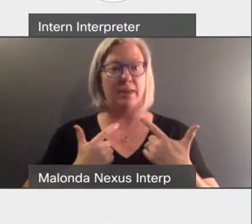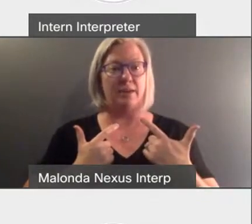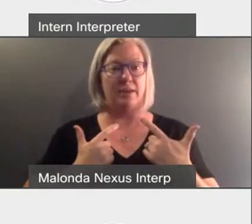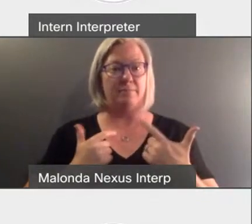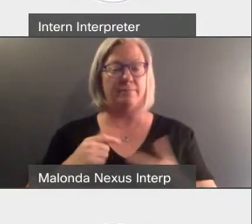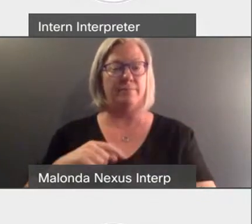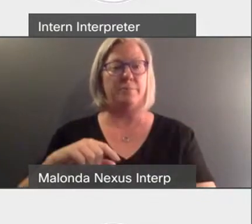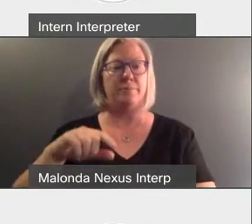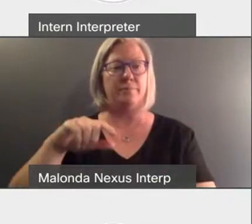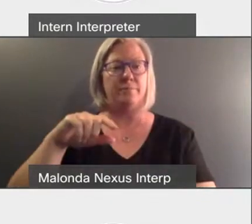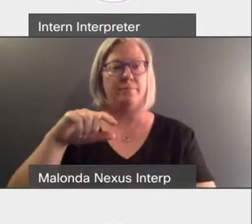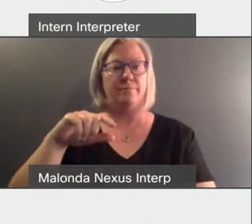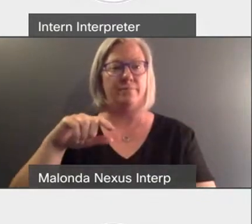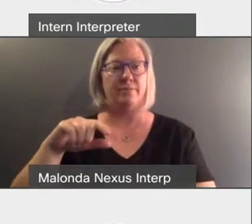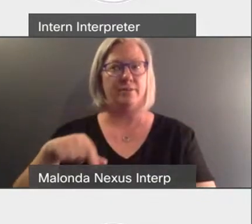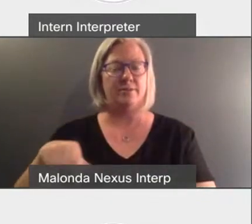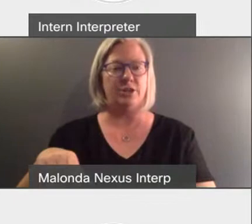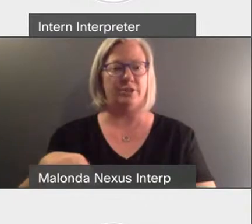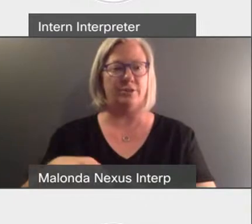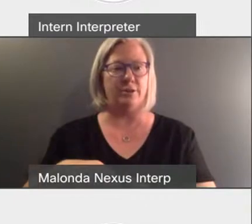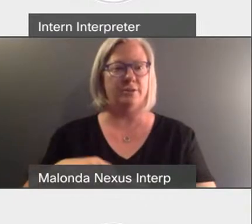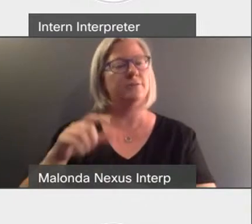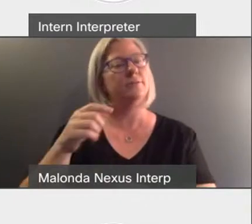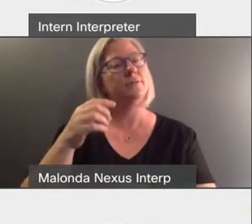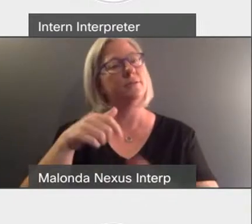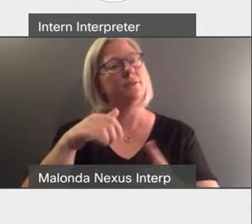in, our elected officials would look a lot more like me.